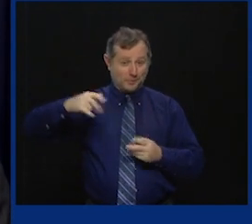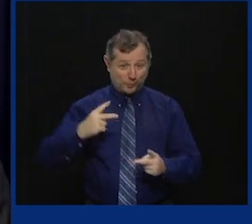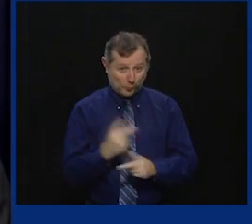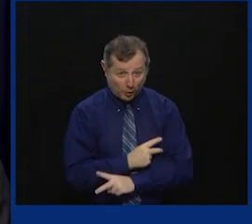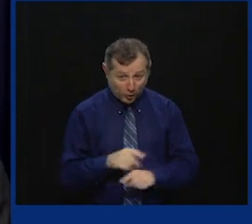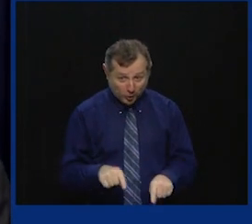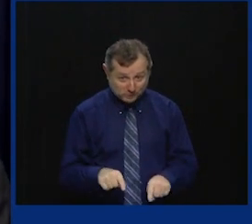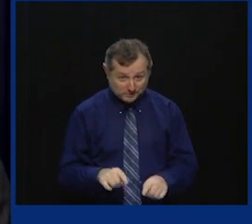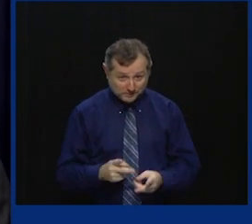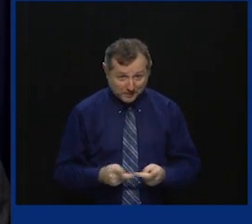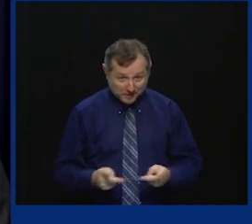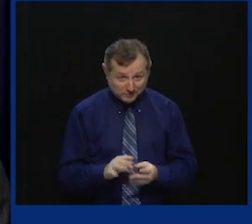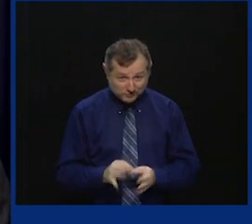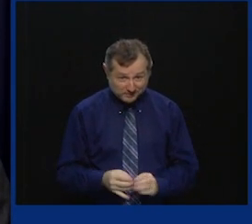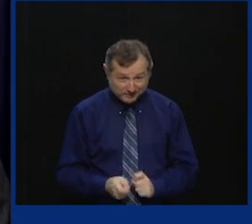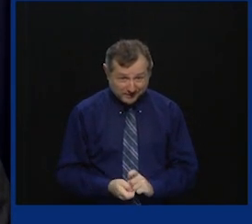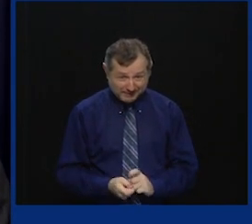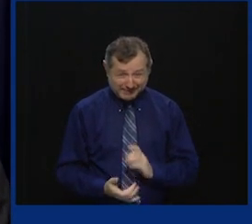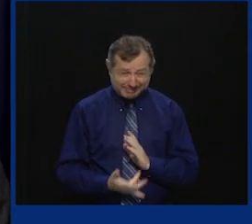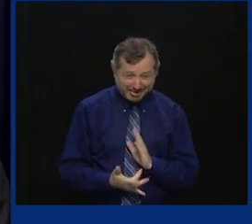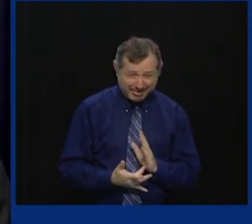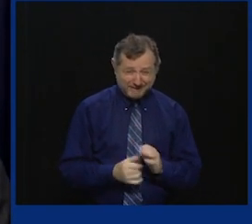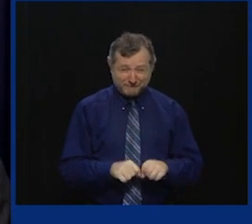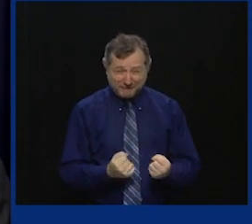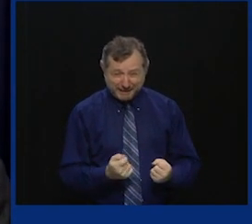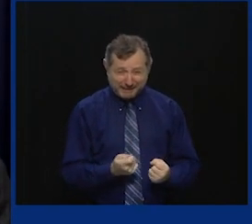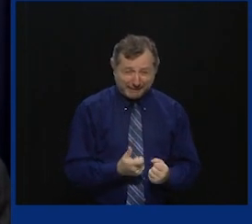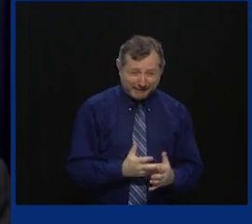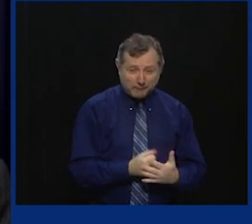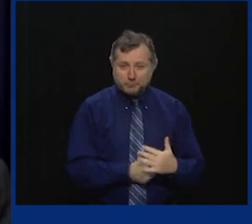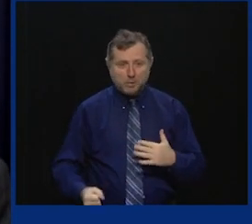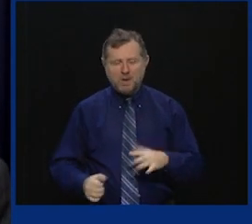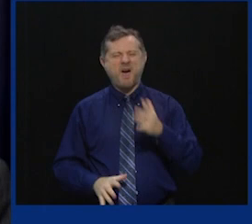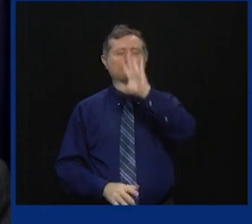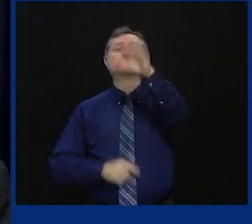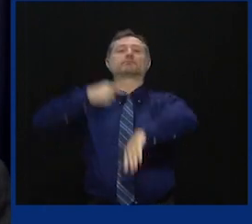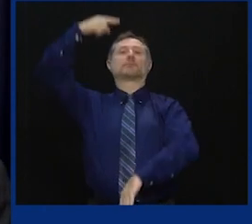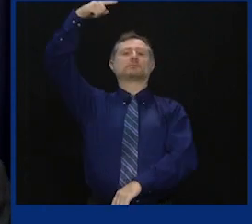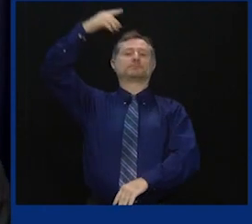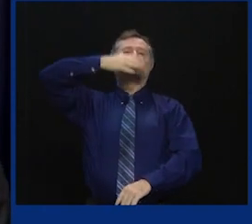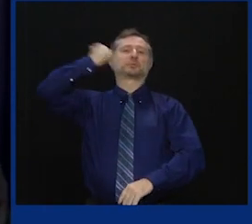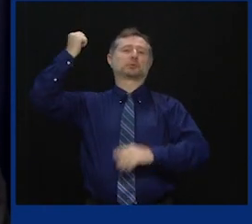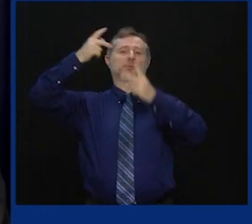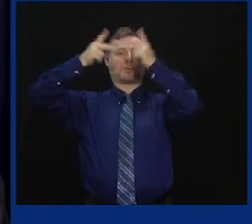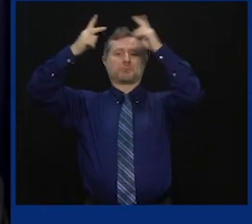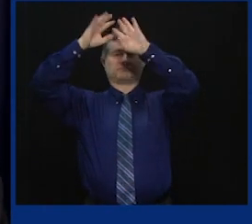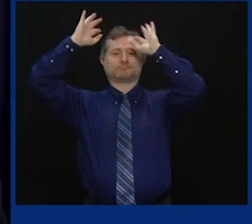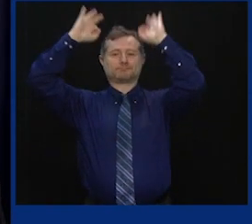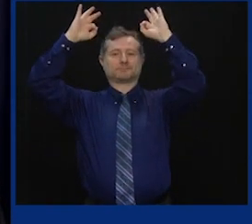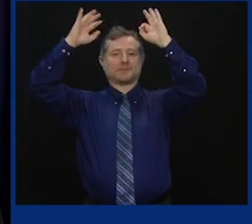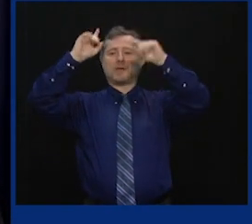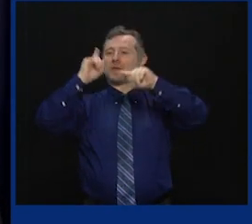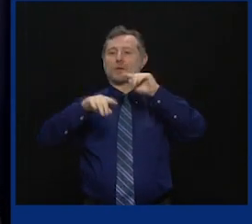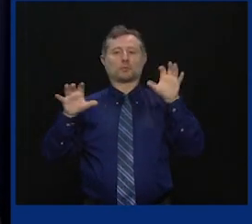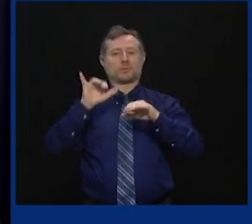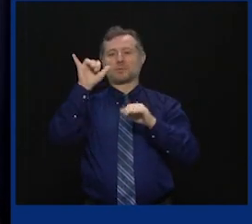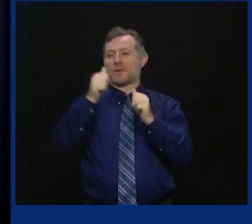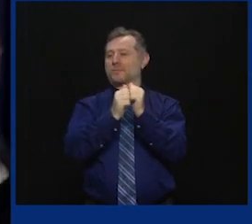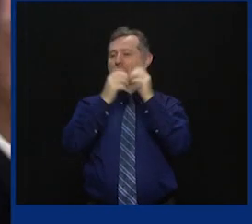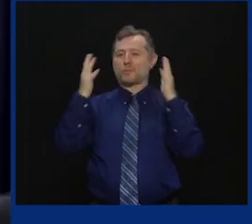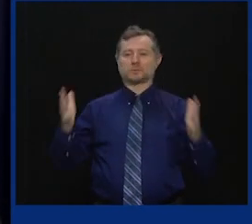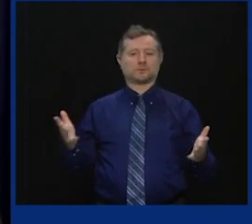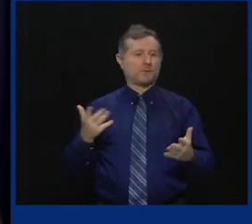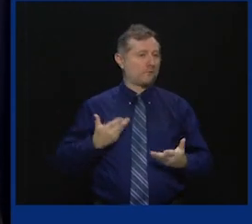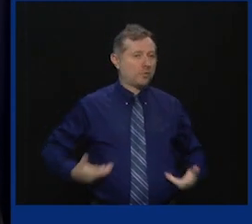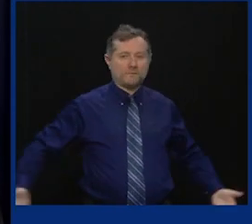parole reform on technical parole violations to being in the best position. And we could not do that without everyone on this stage, but all